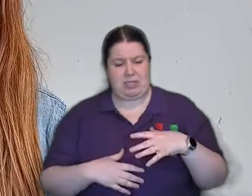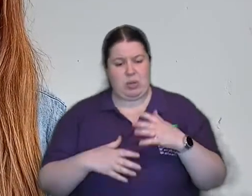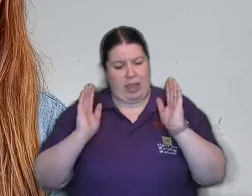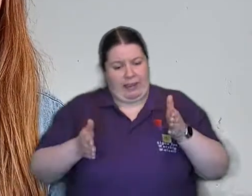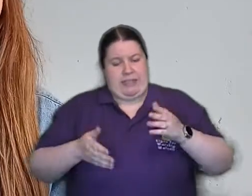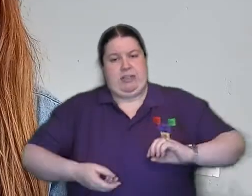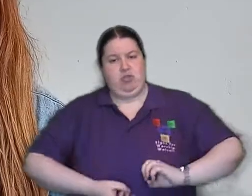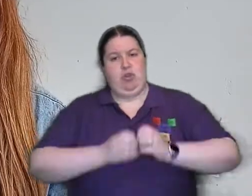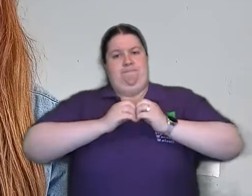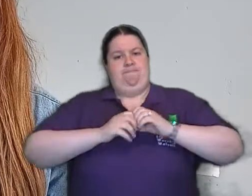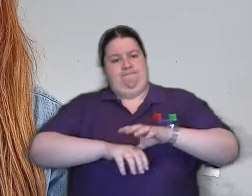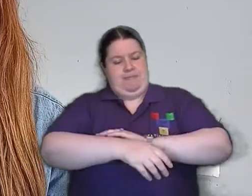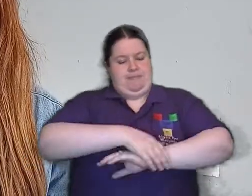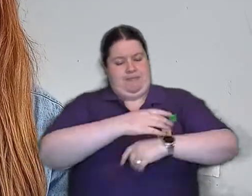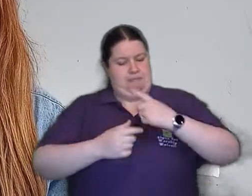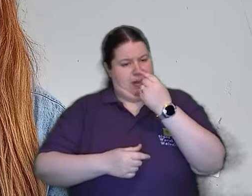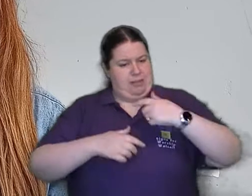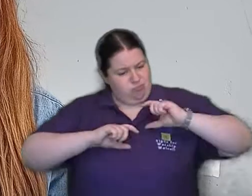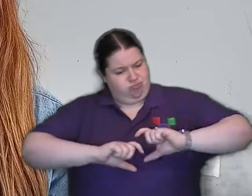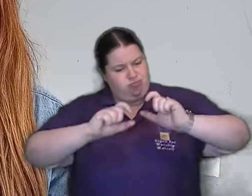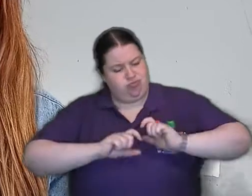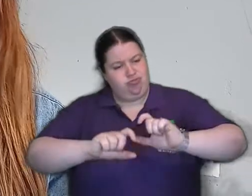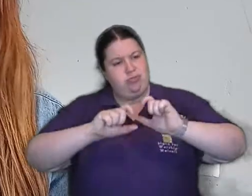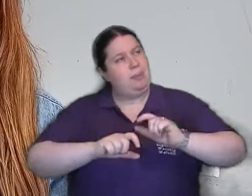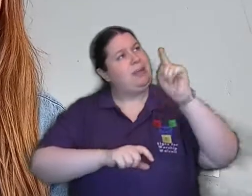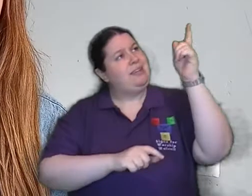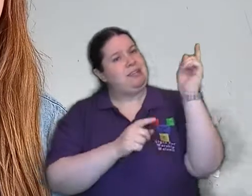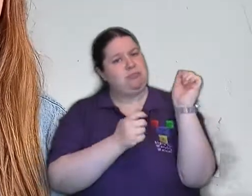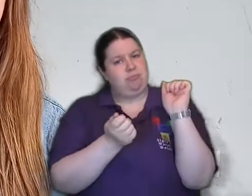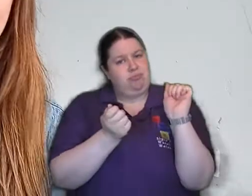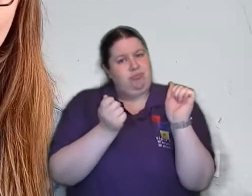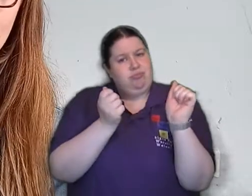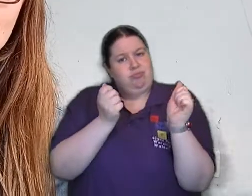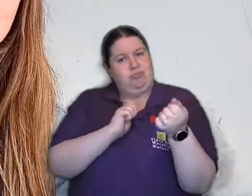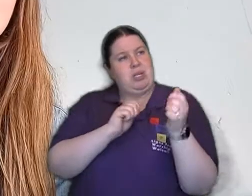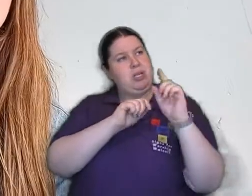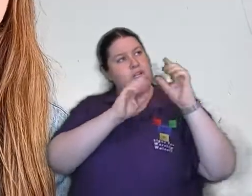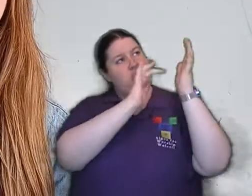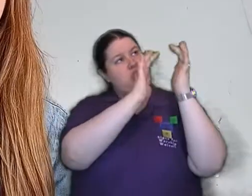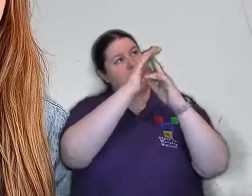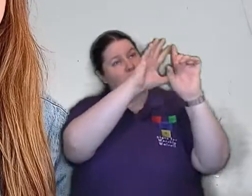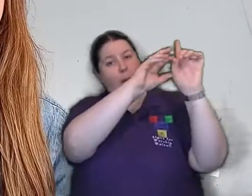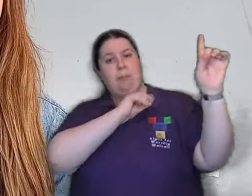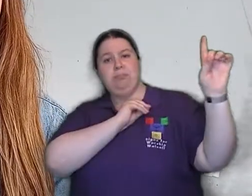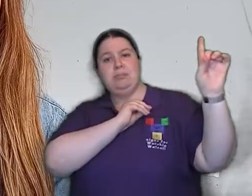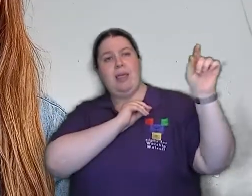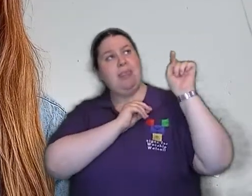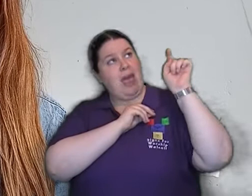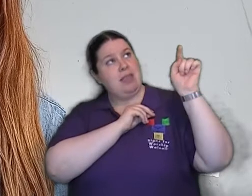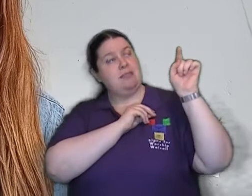it develops perseverance in us. God is in the process of transforming us to be more like